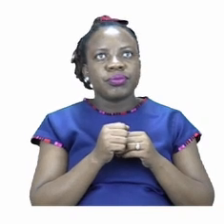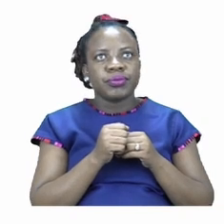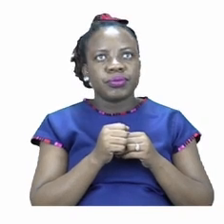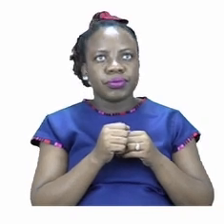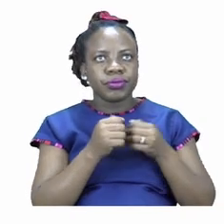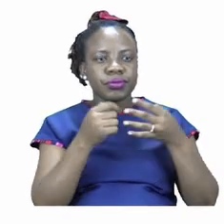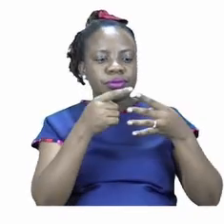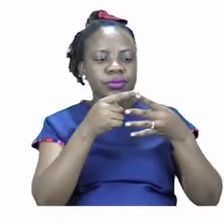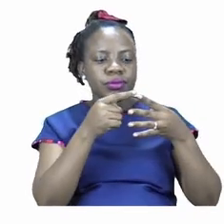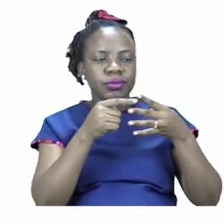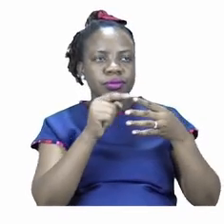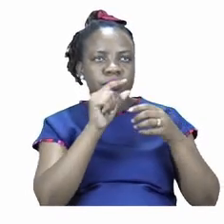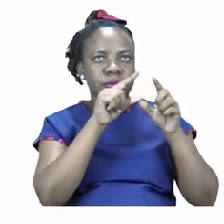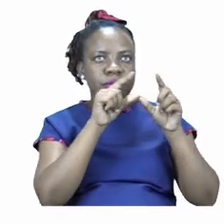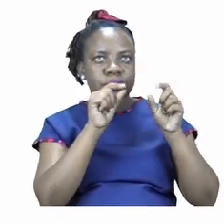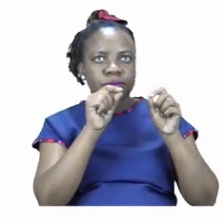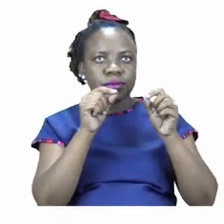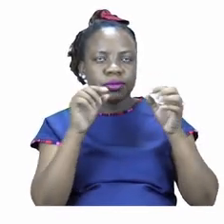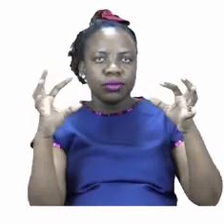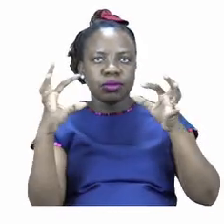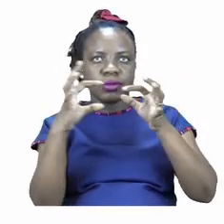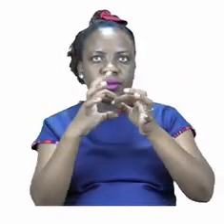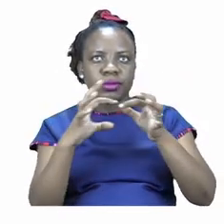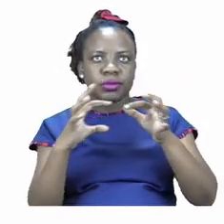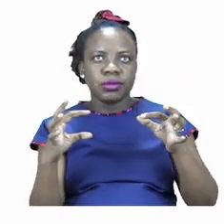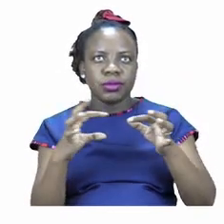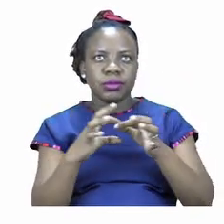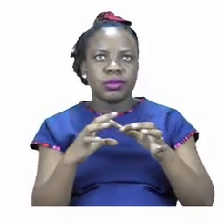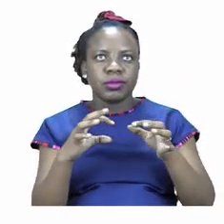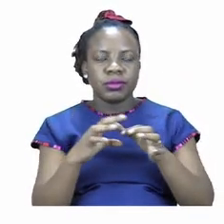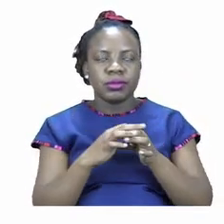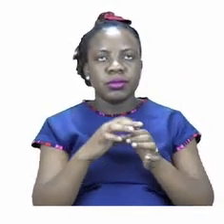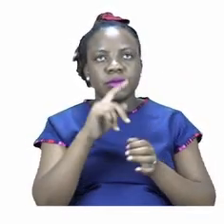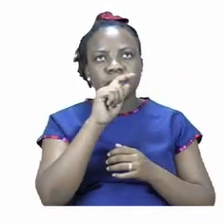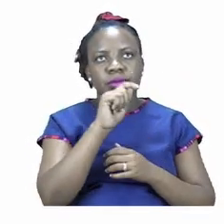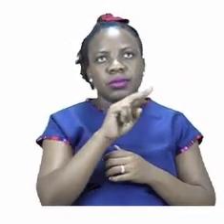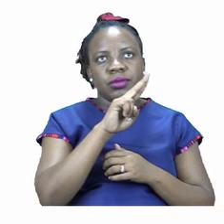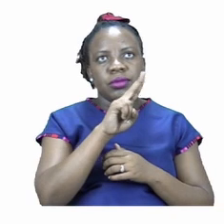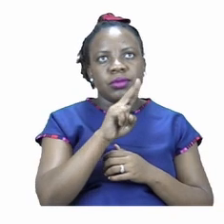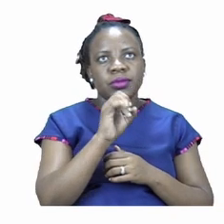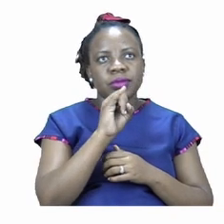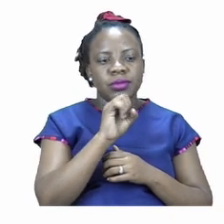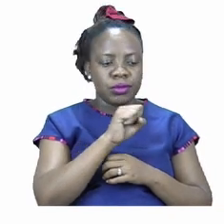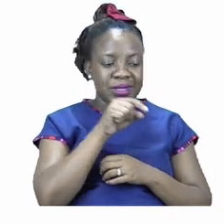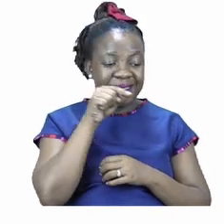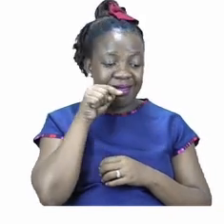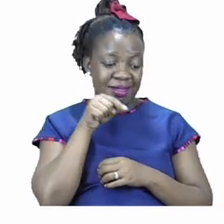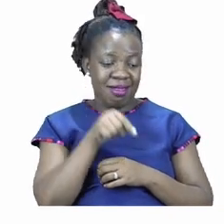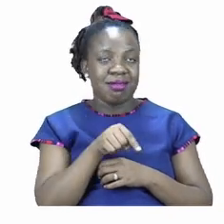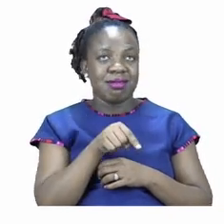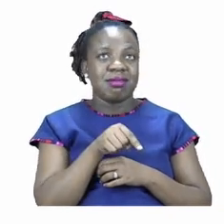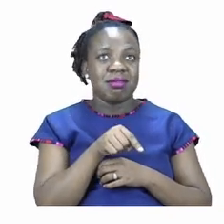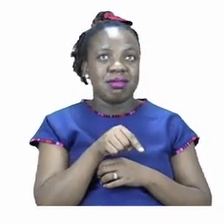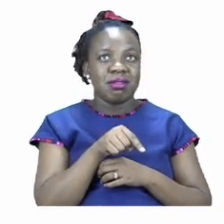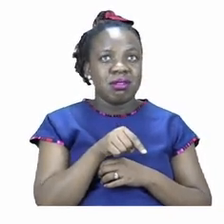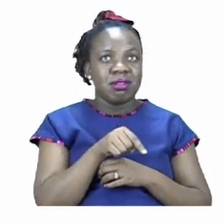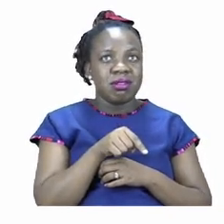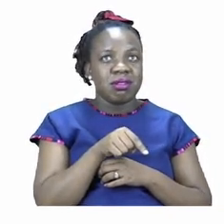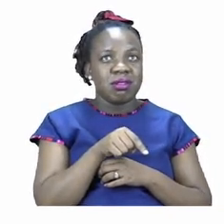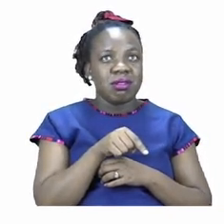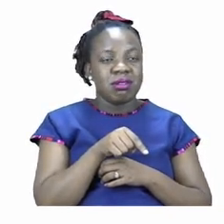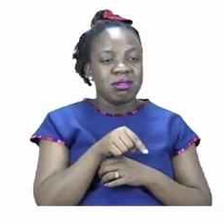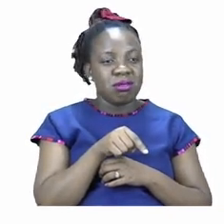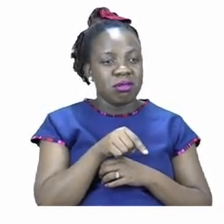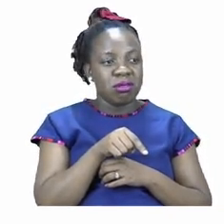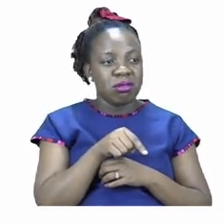right. Let's take a look at the word this. Now, when do we use this? Well, do we